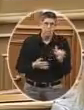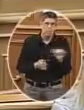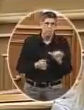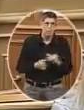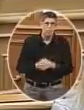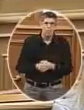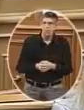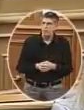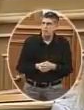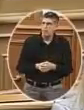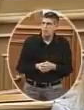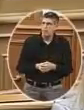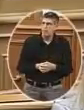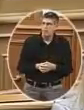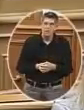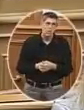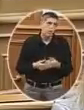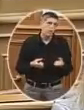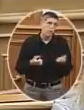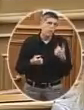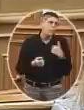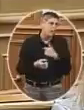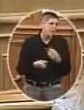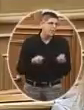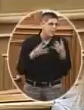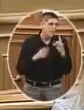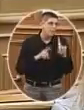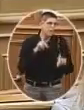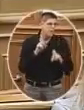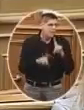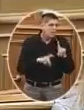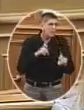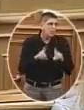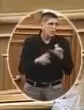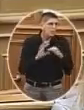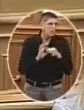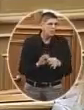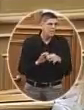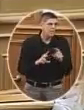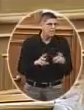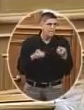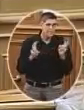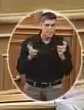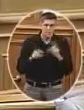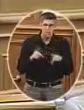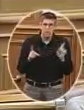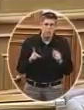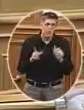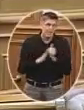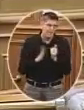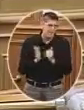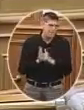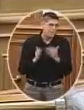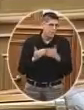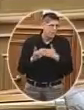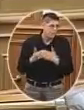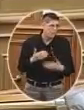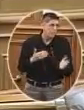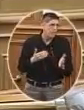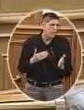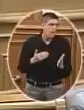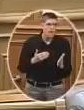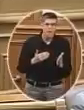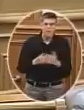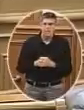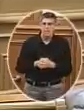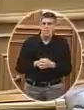We all have a flurry of questions, I'm sure, behind this, but we need to move our agenda forward, and I think it was a real